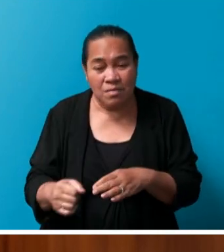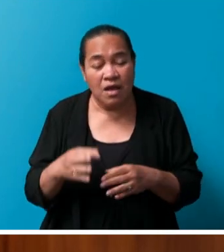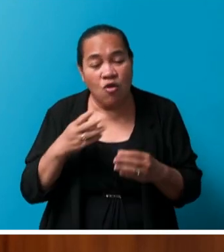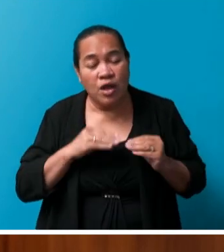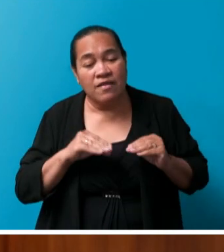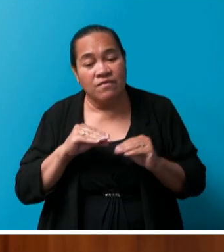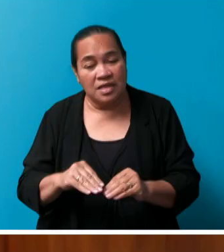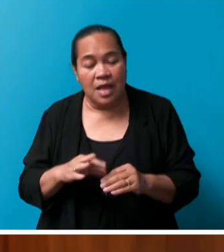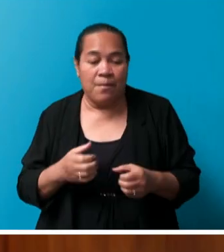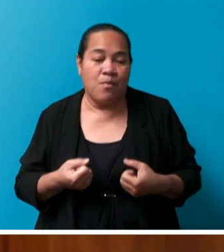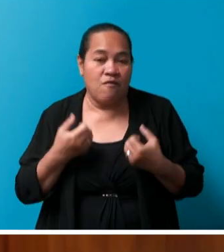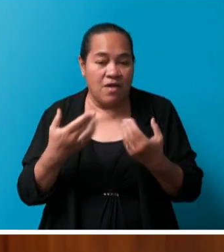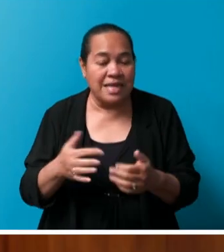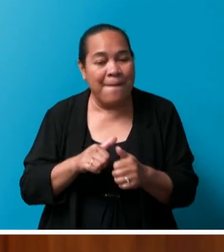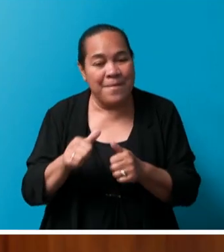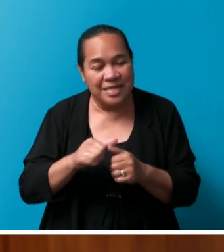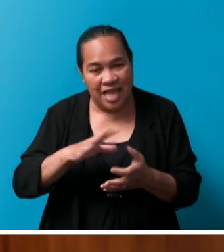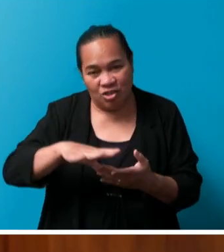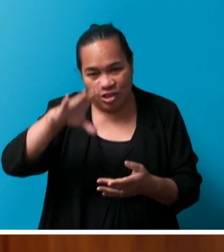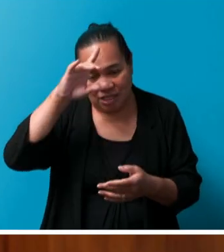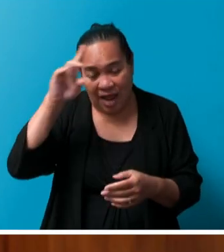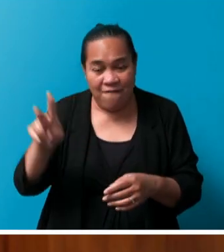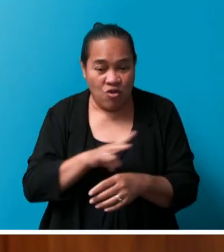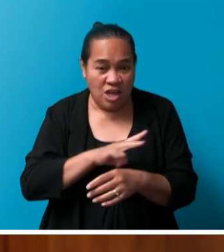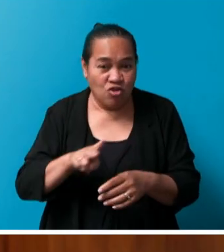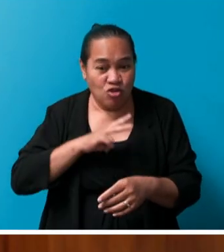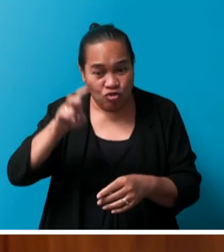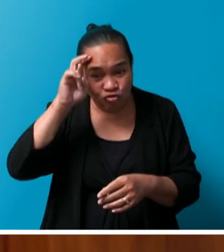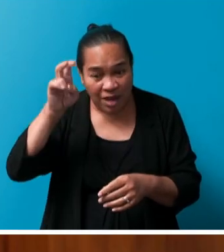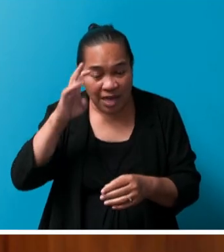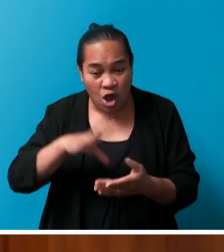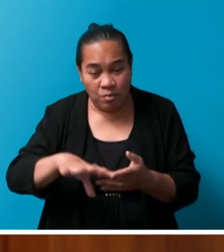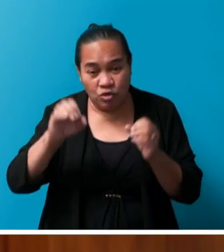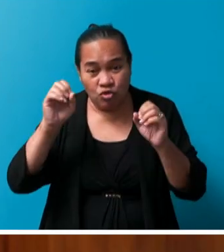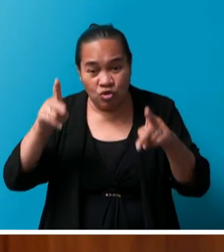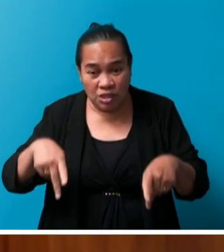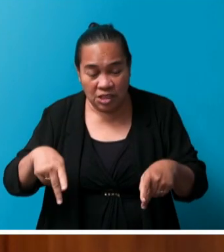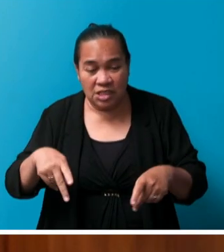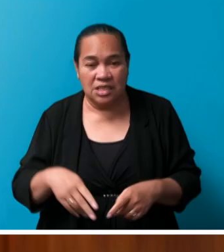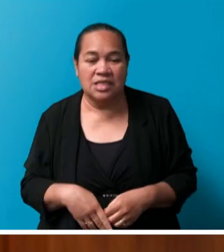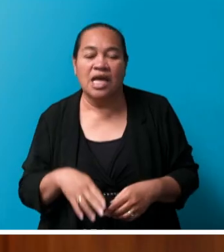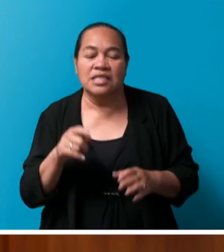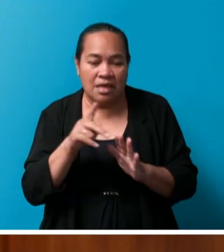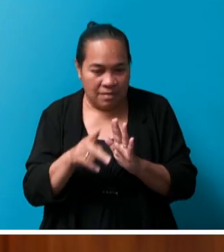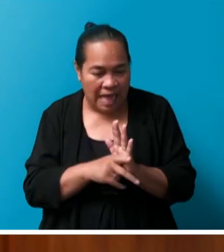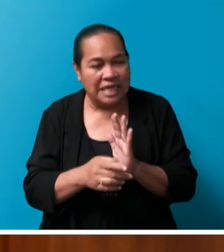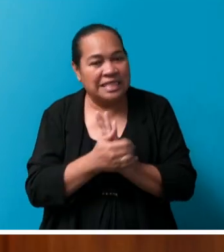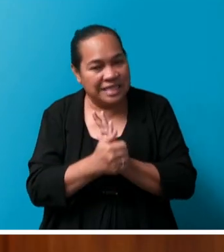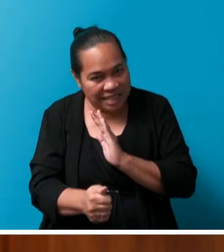by providing better education and vocational training opportunities, scholarships and skills development